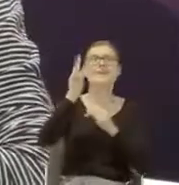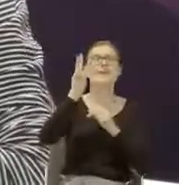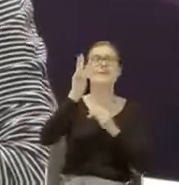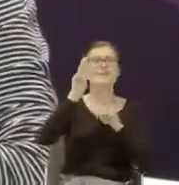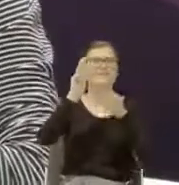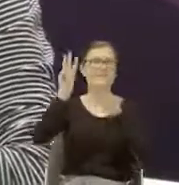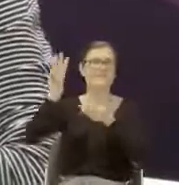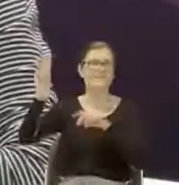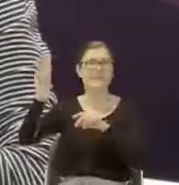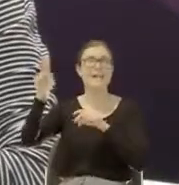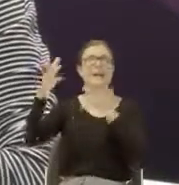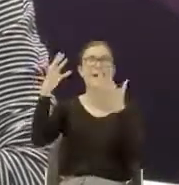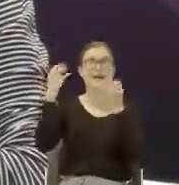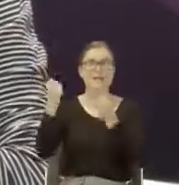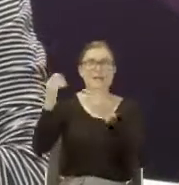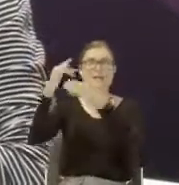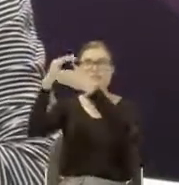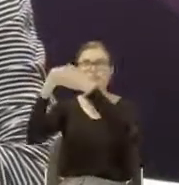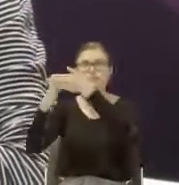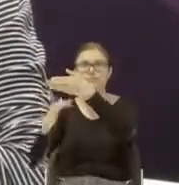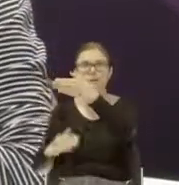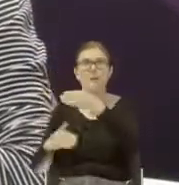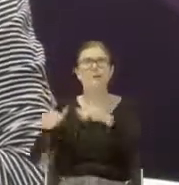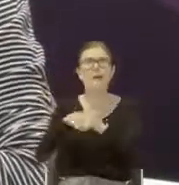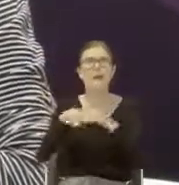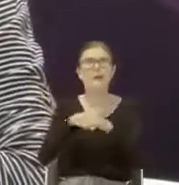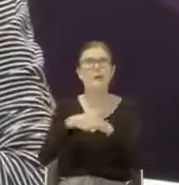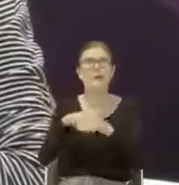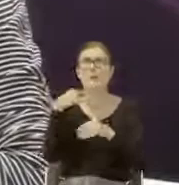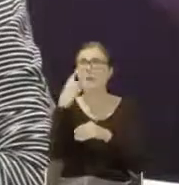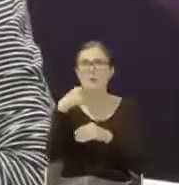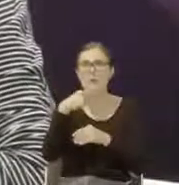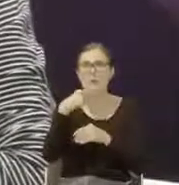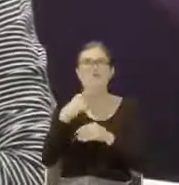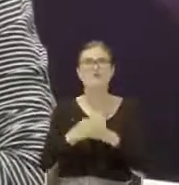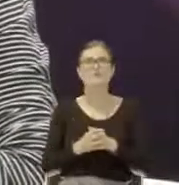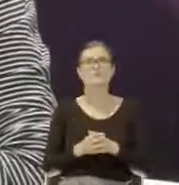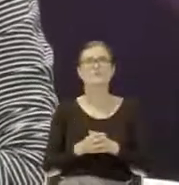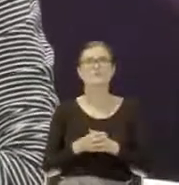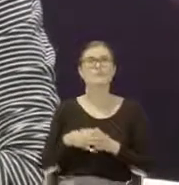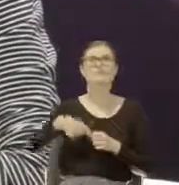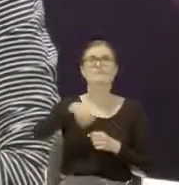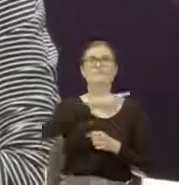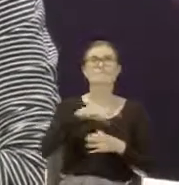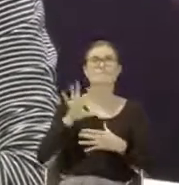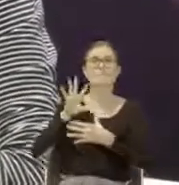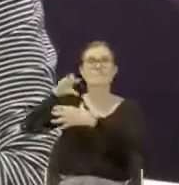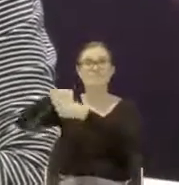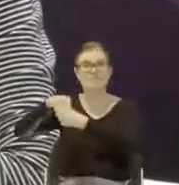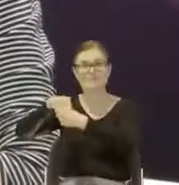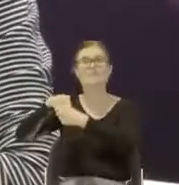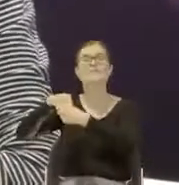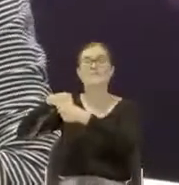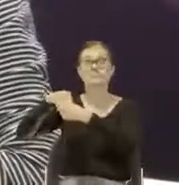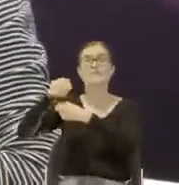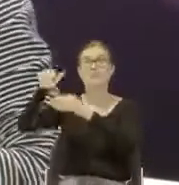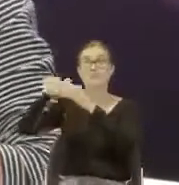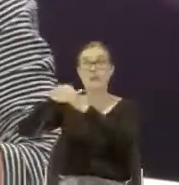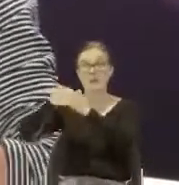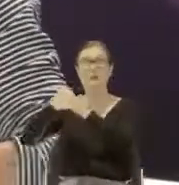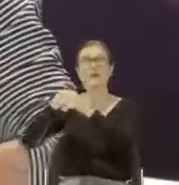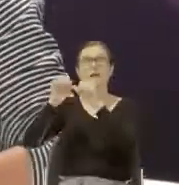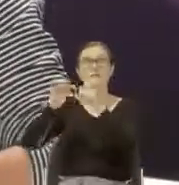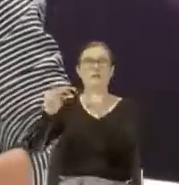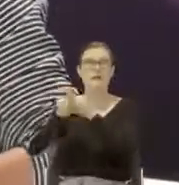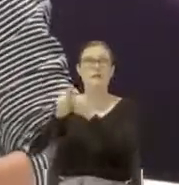the Global Task Force. And what do? We support the global agenda, of course, the New Urban Agenda, the SDGs, the Sendai